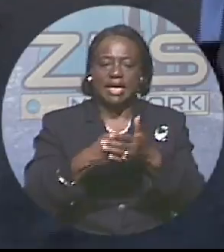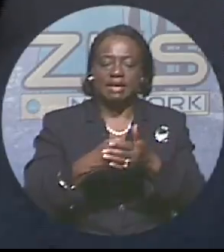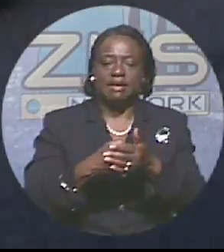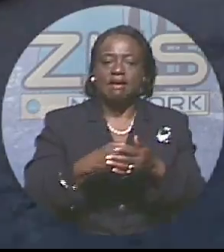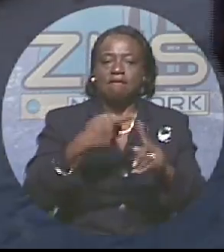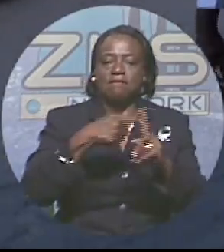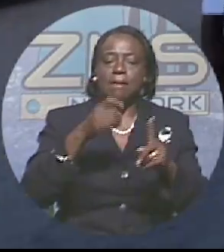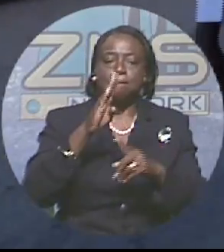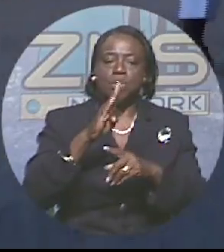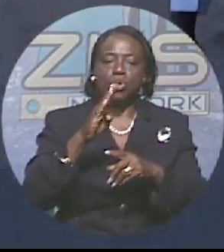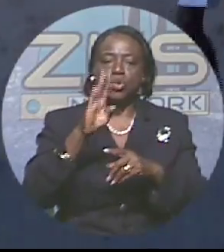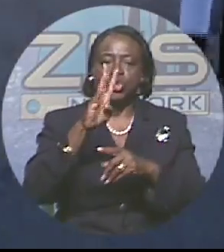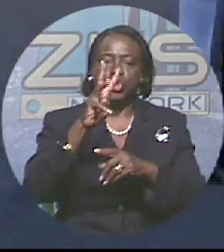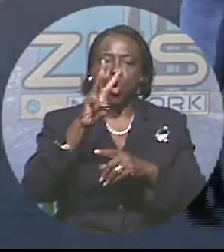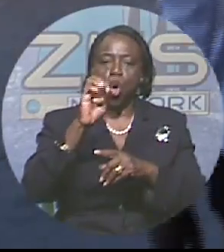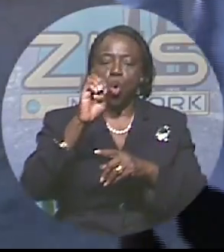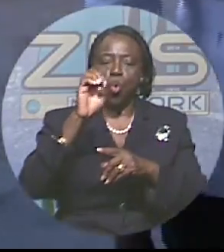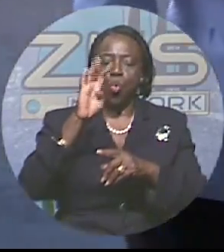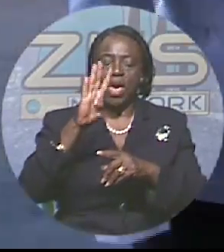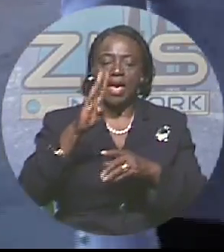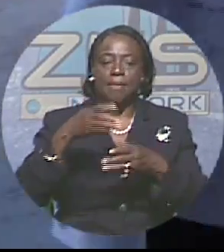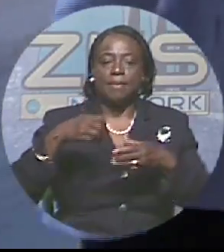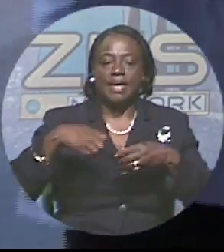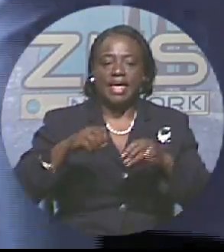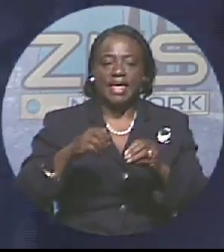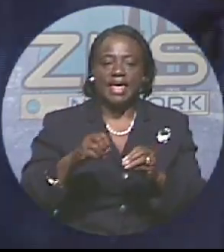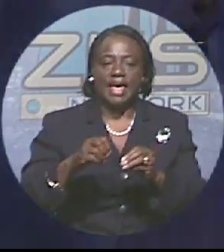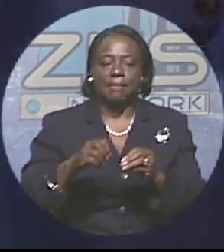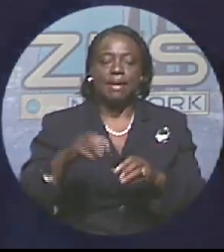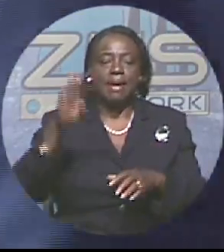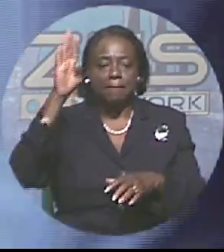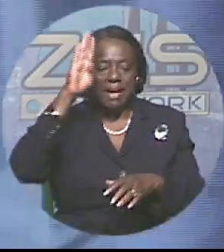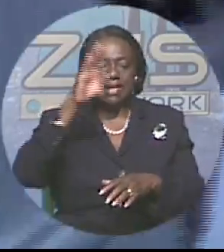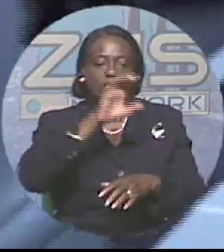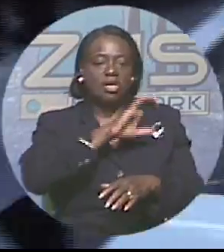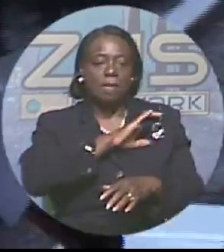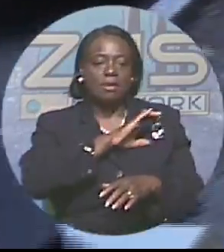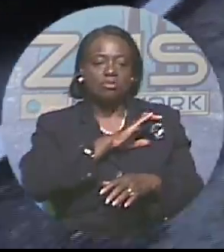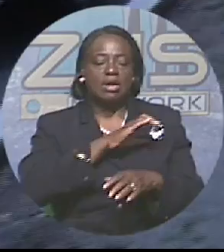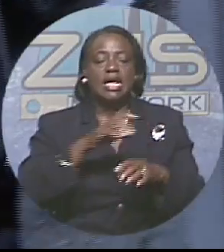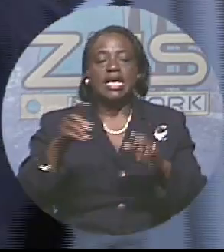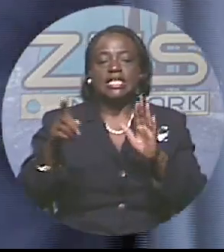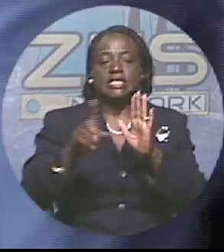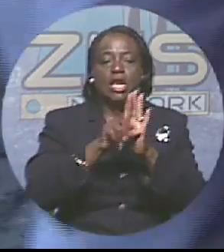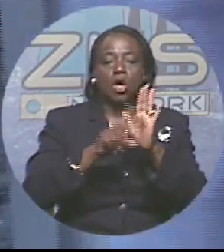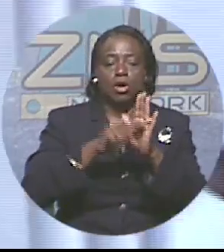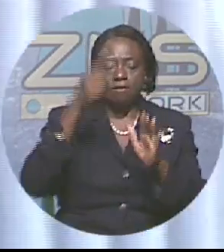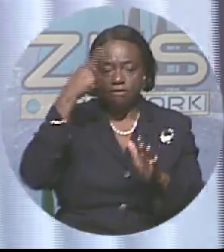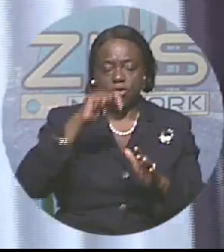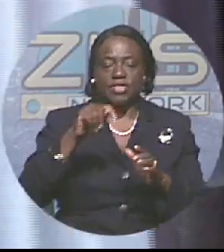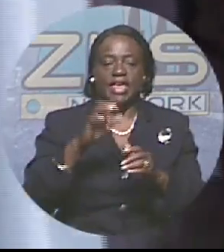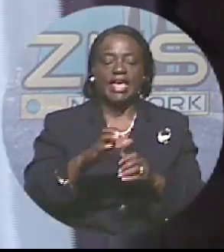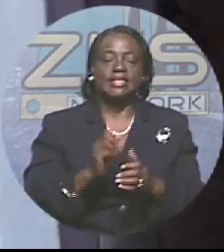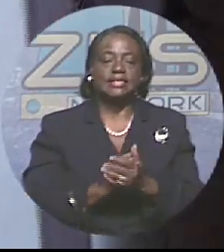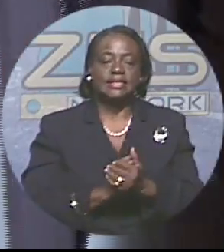Sonia Timothy is representing Knowles. Basil Cumberbatch is prosecuting the case. Justice Bernard Turner is